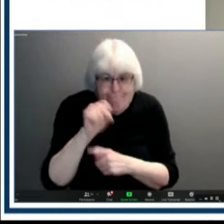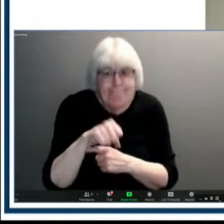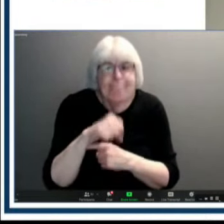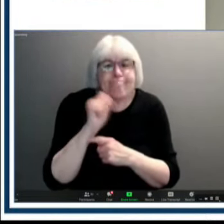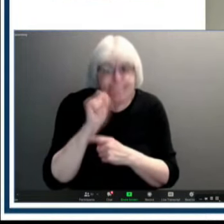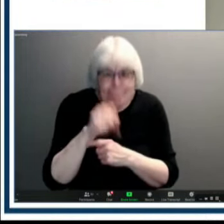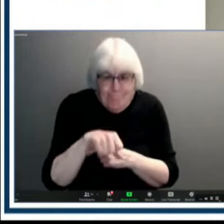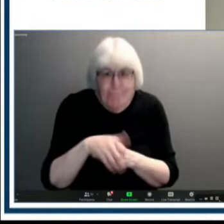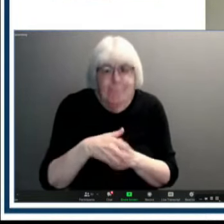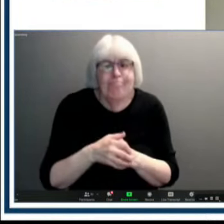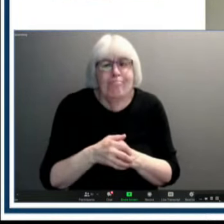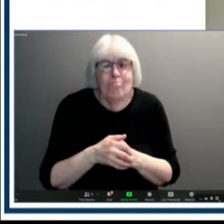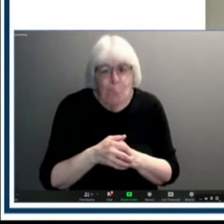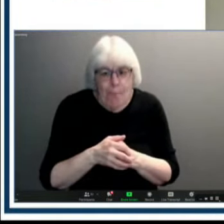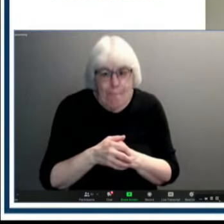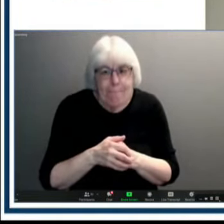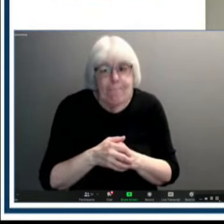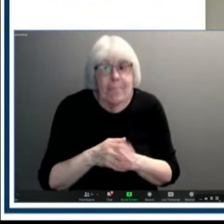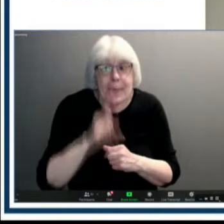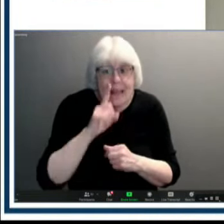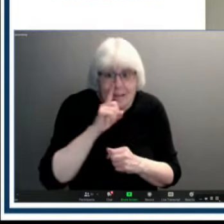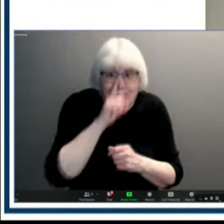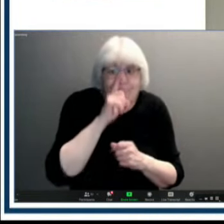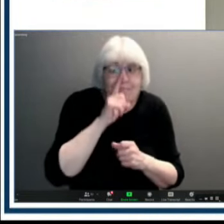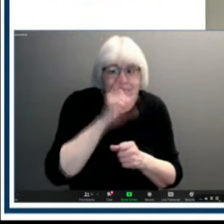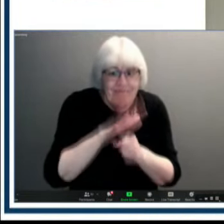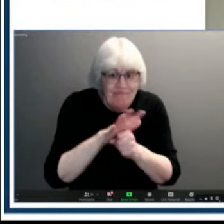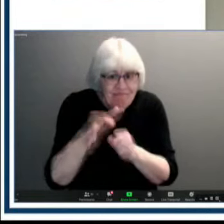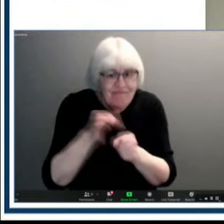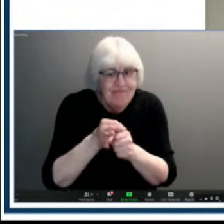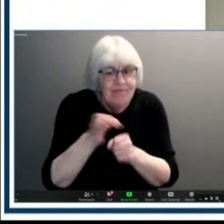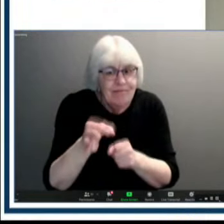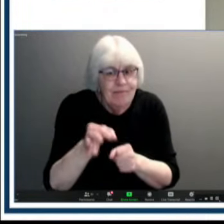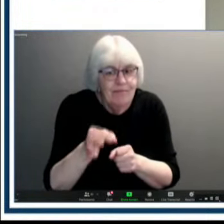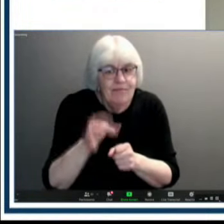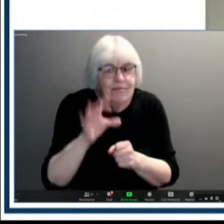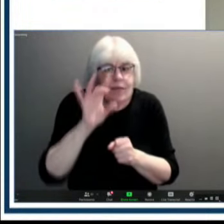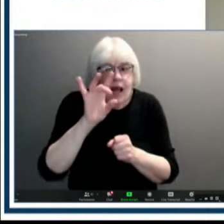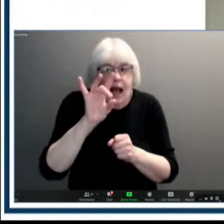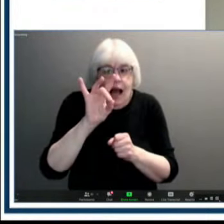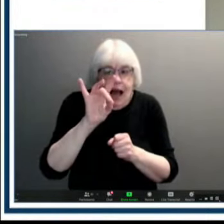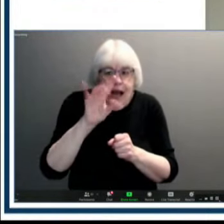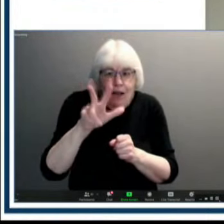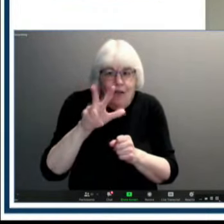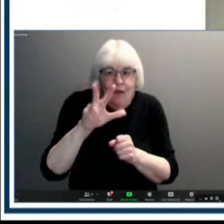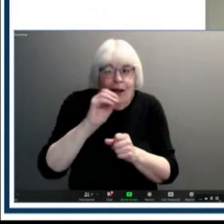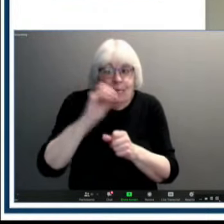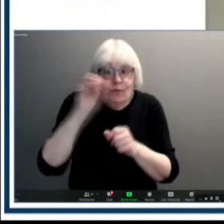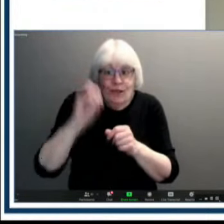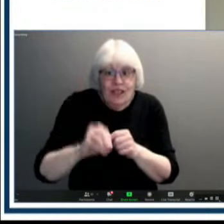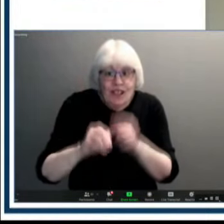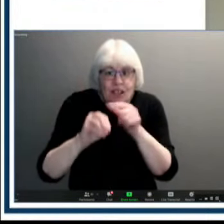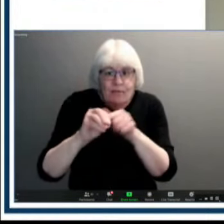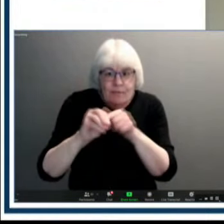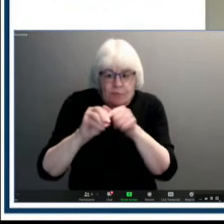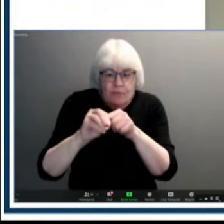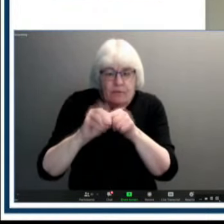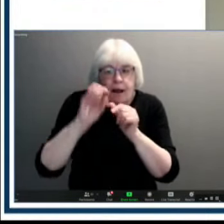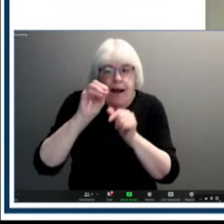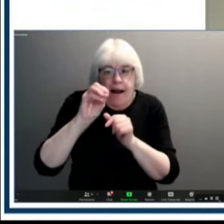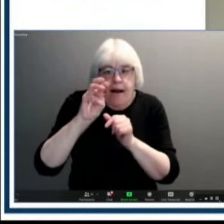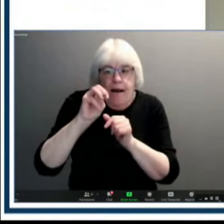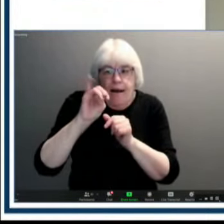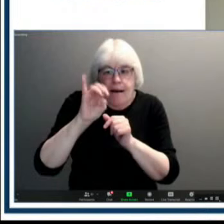variant test results that came back, so that 83% of them were Omicron. So Omicron has rapidly become the